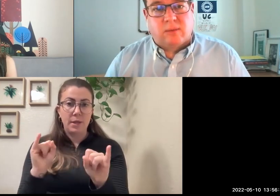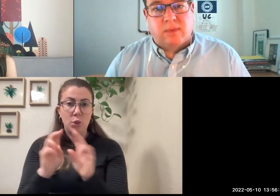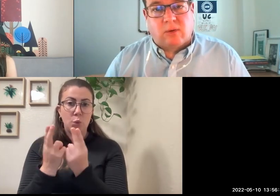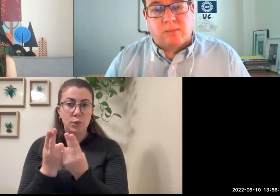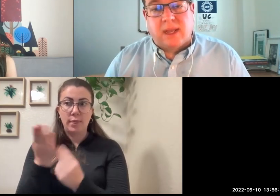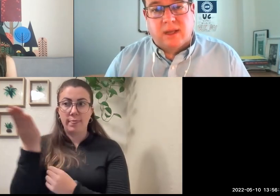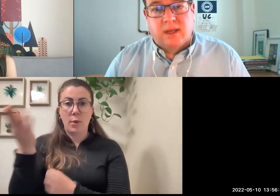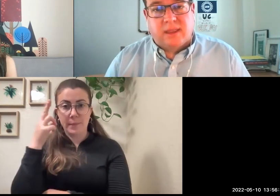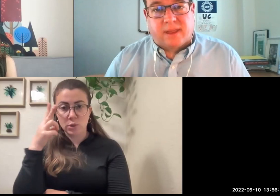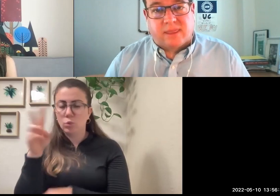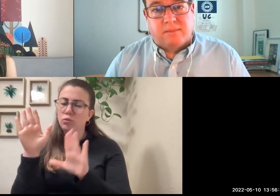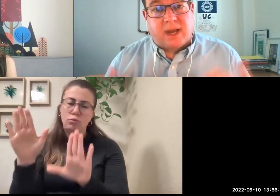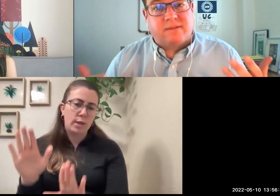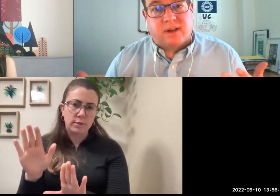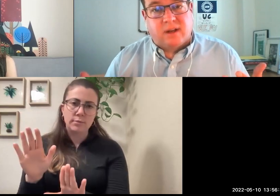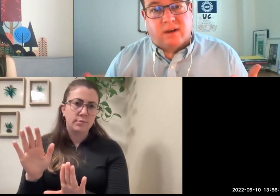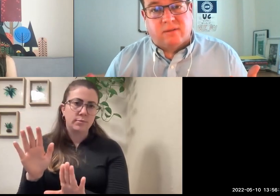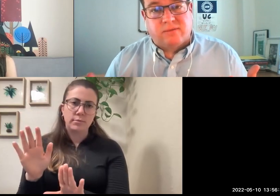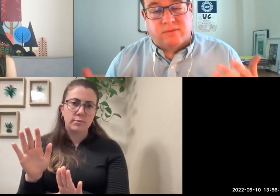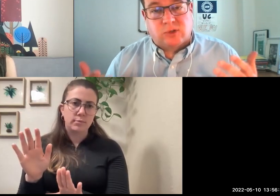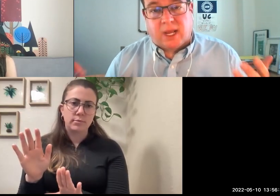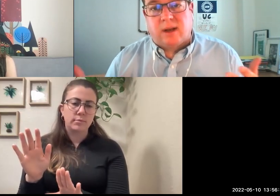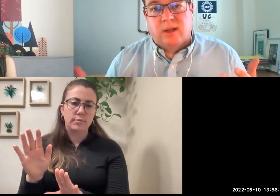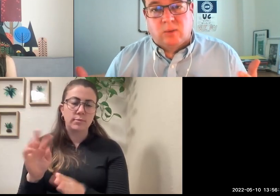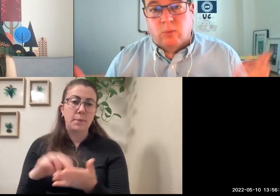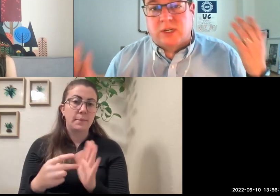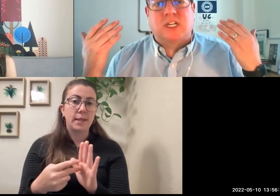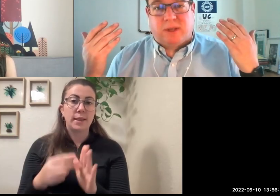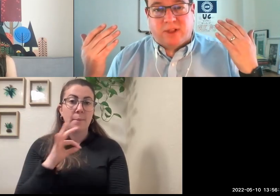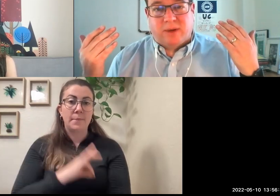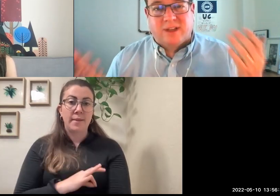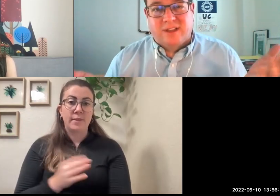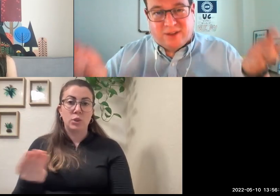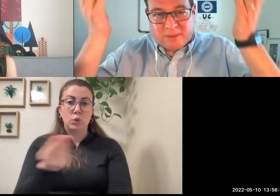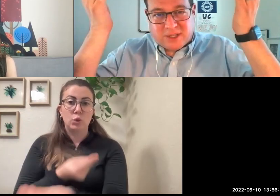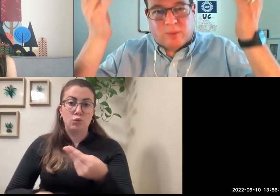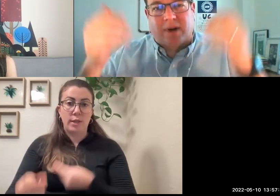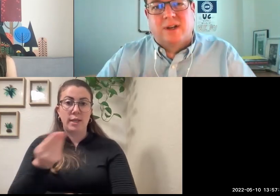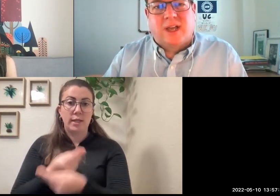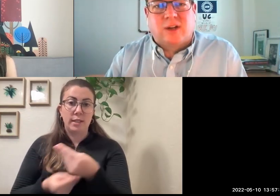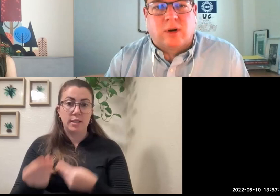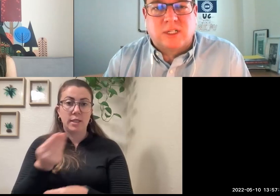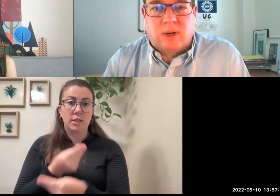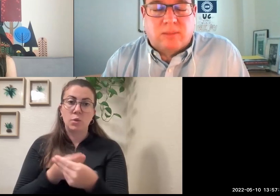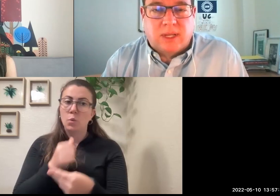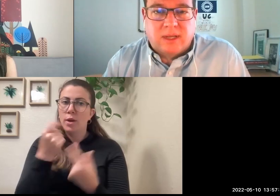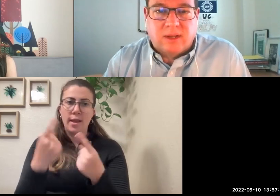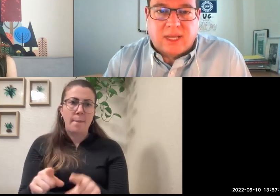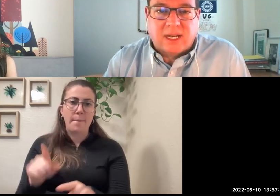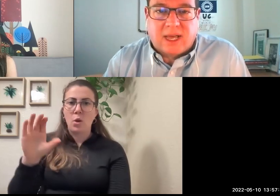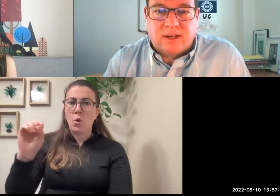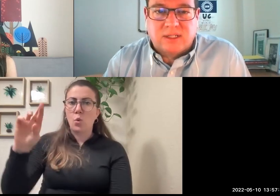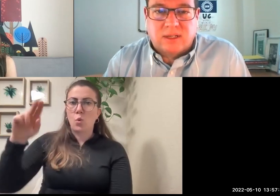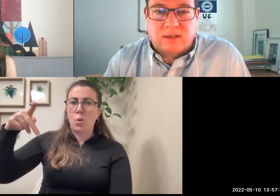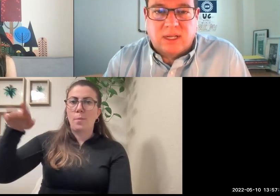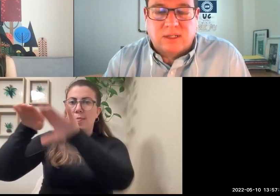And it would mean that like the benefit of trade wouldn't just be flowing up to the corporate headquarters, but would be